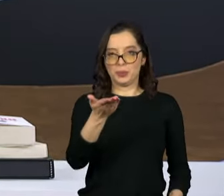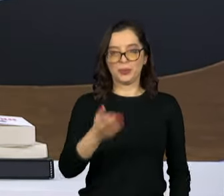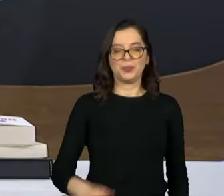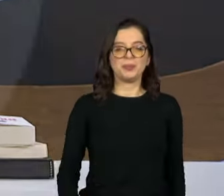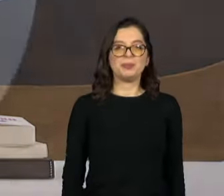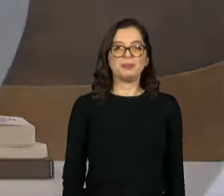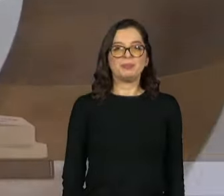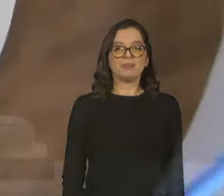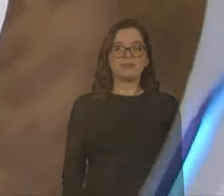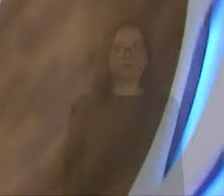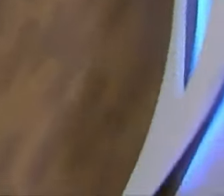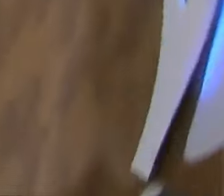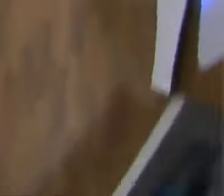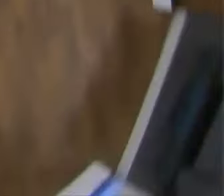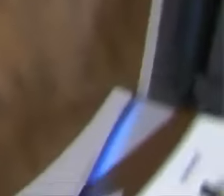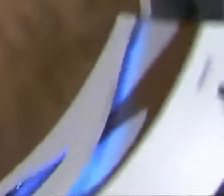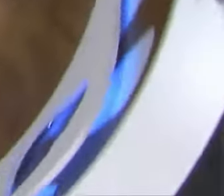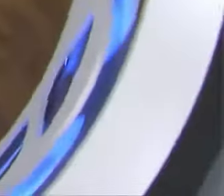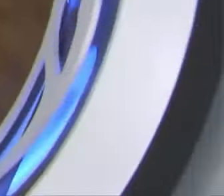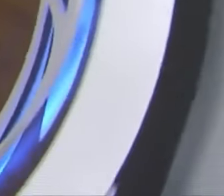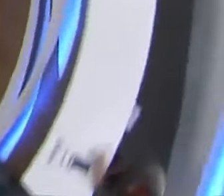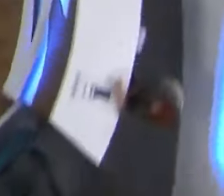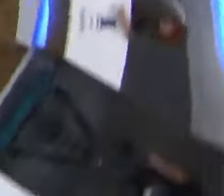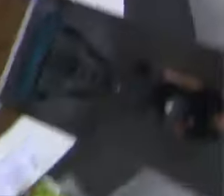you. Thank you.